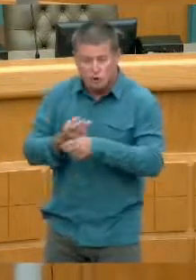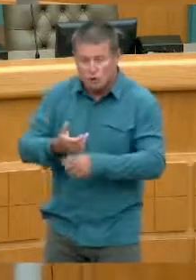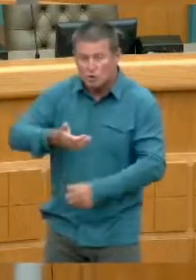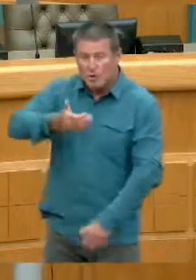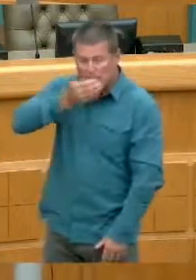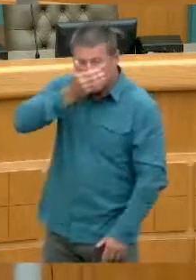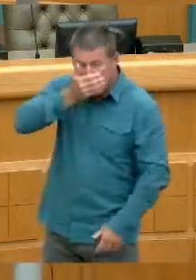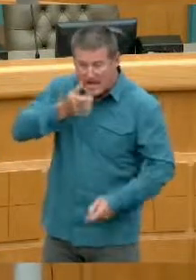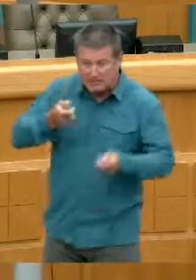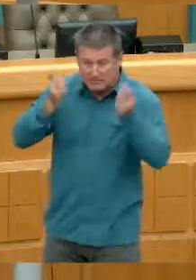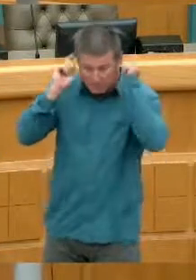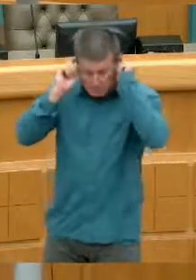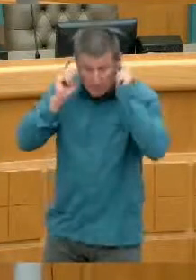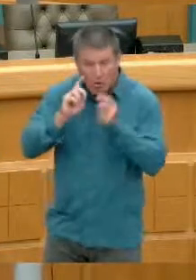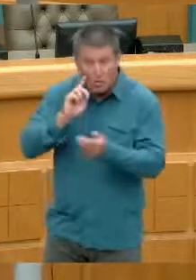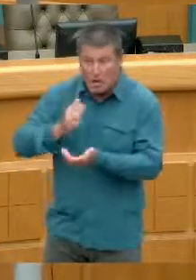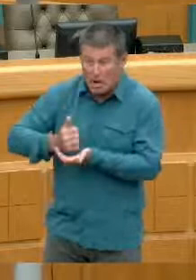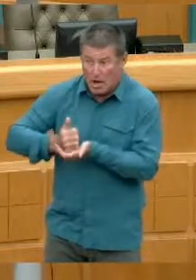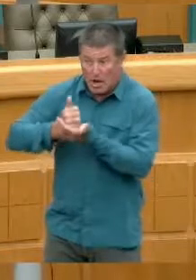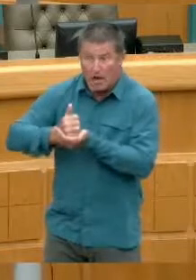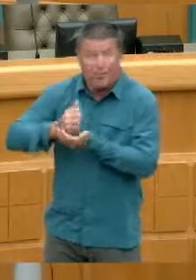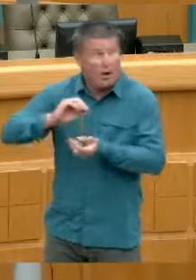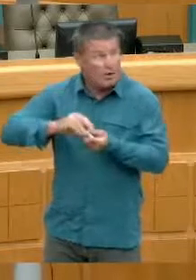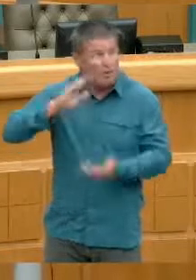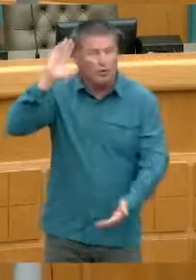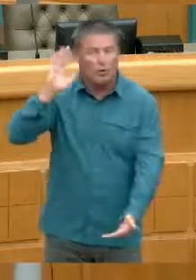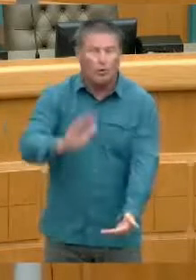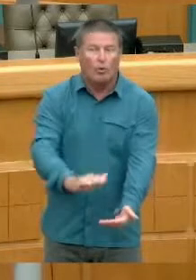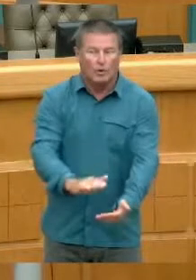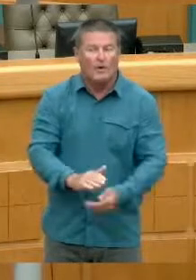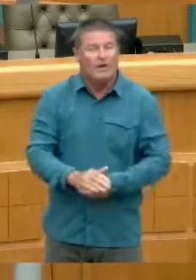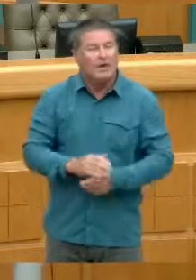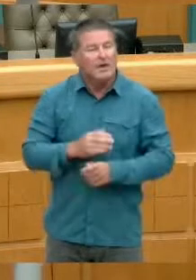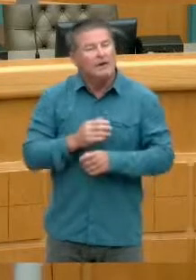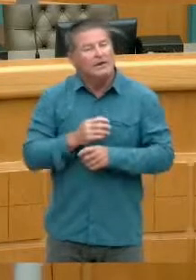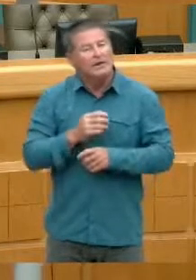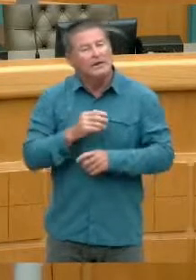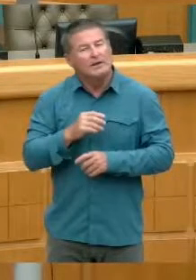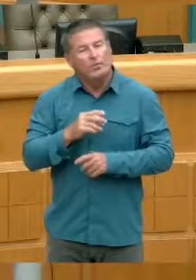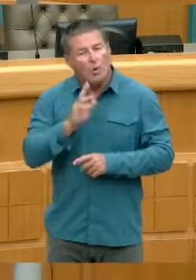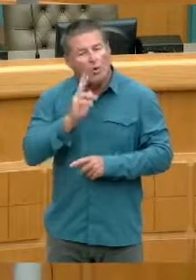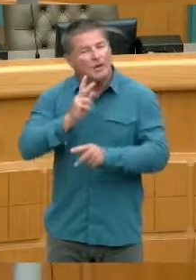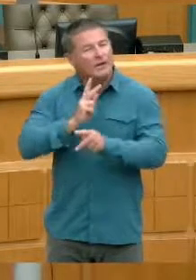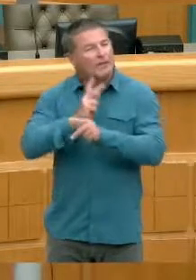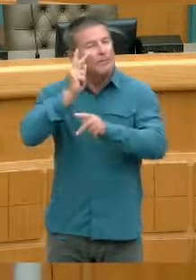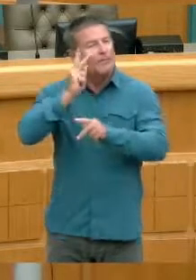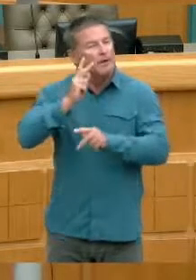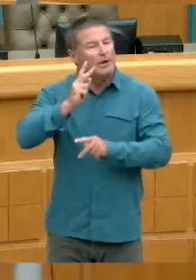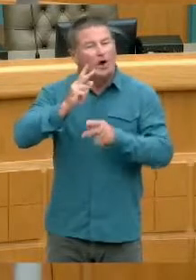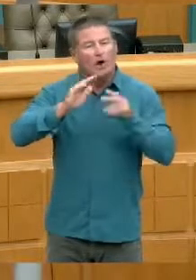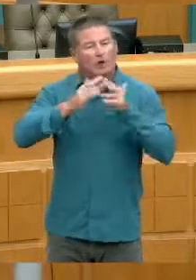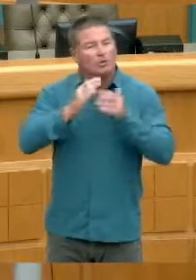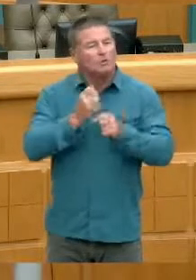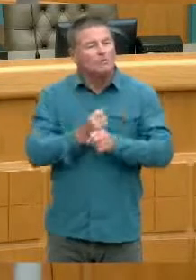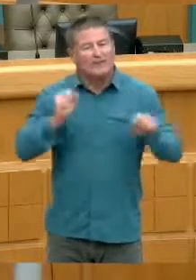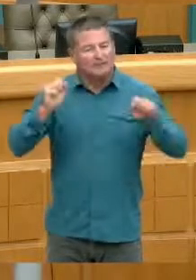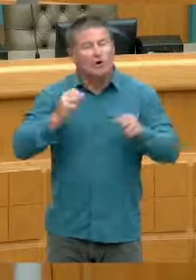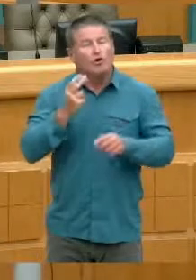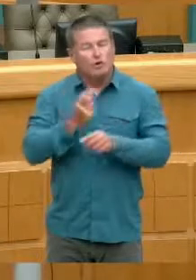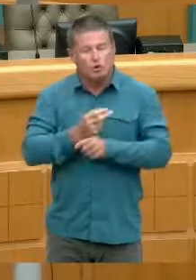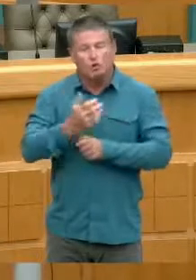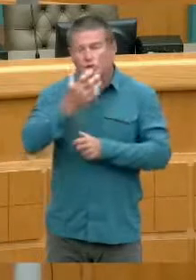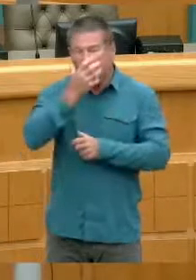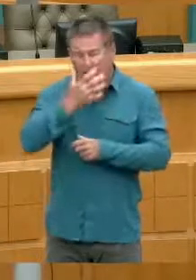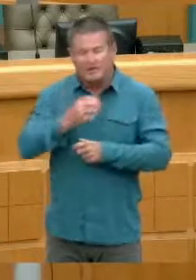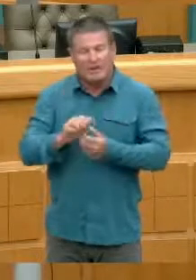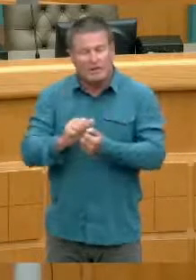mask. Those things are going to help us keep those numbers low and help keep the community safe. Okay, great. So that's an update on the stats.